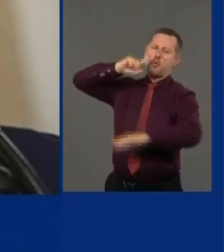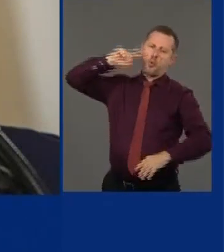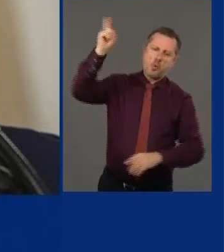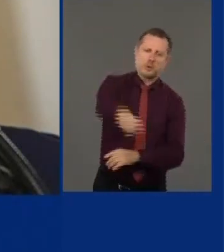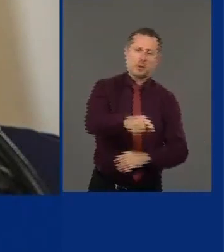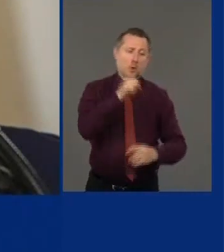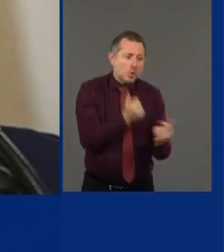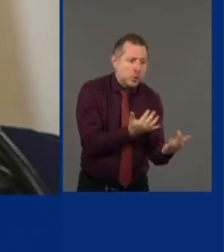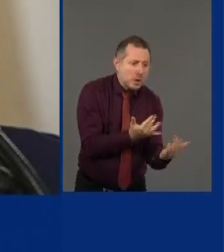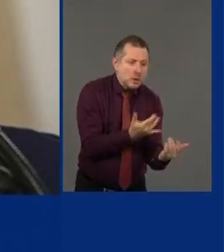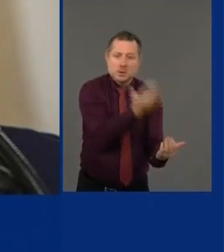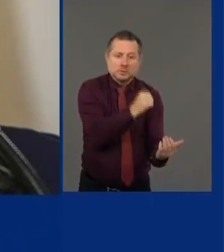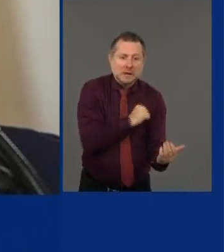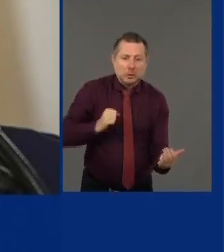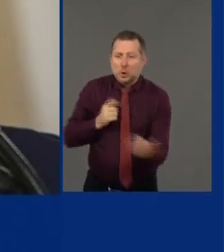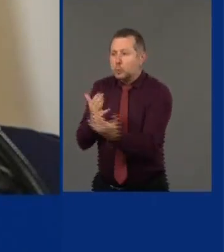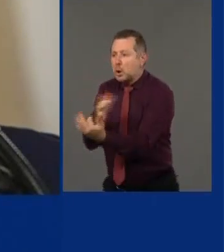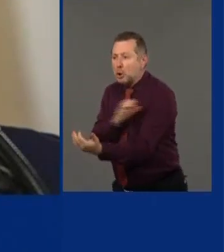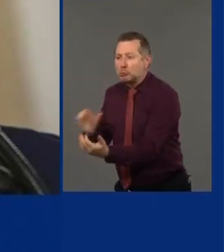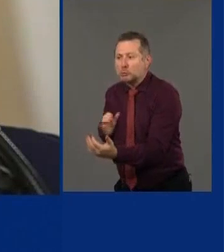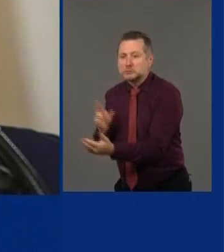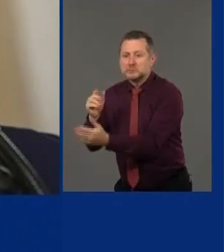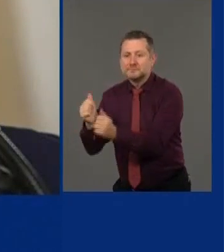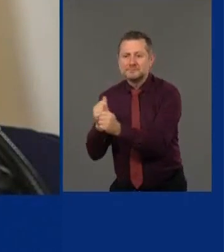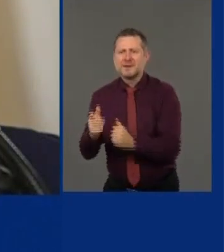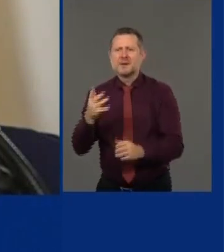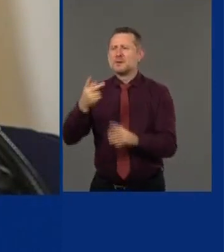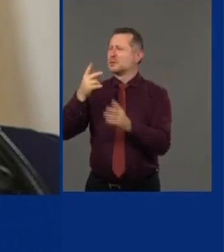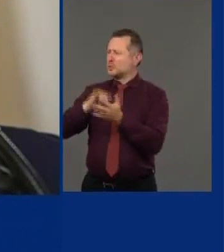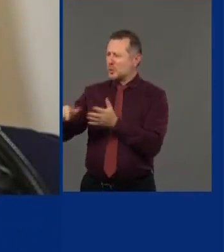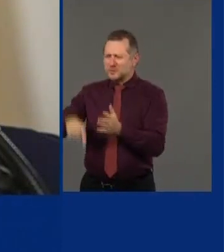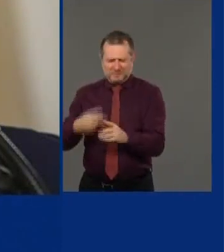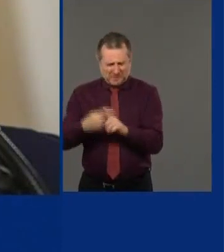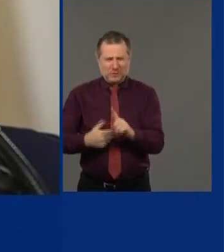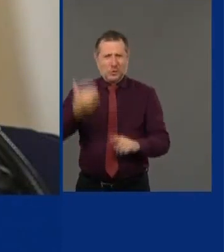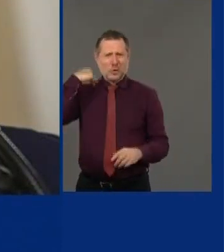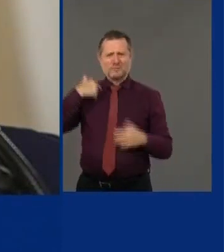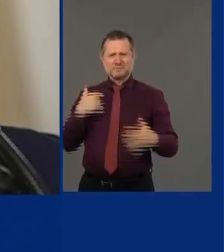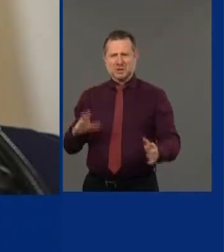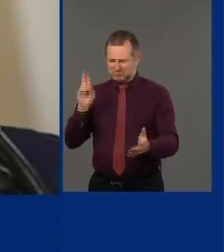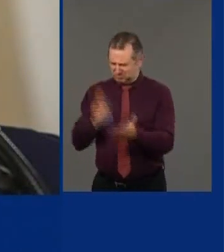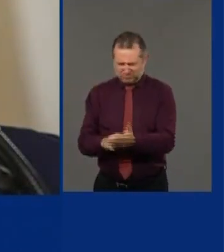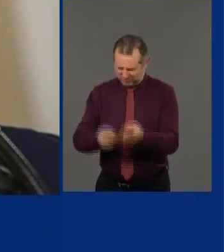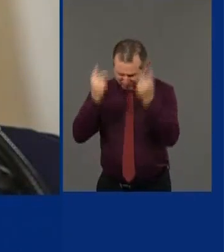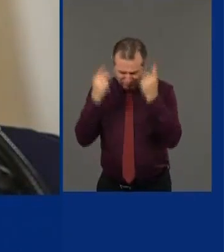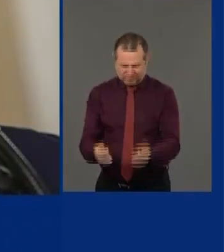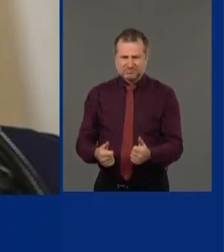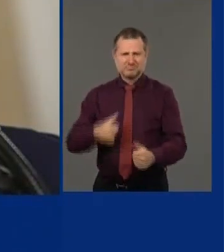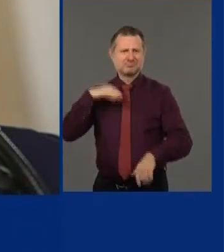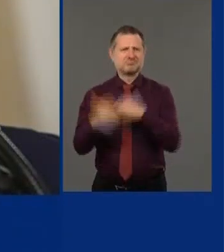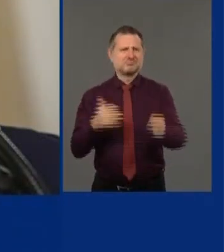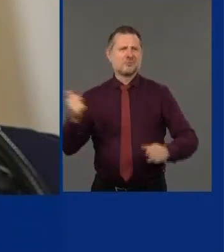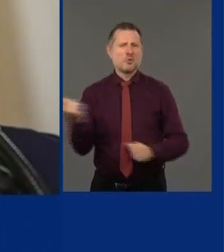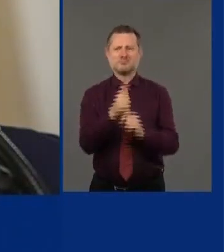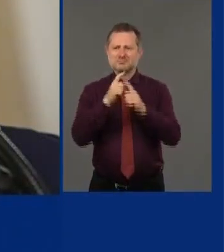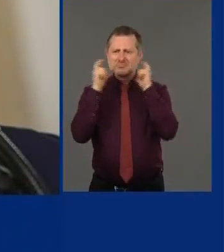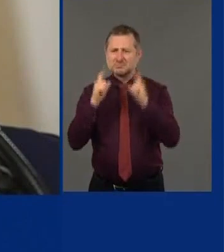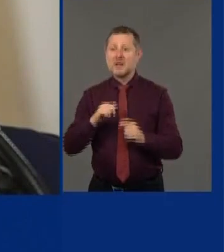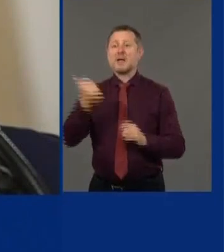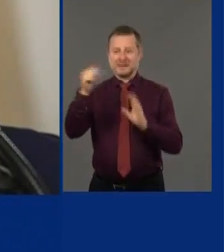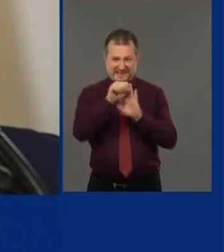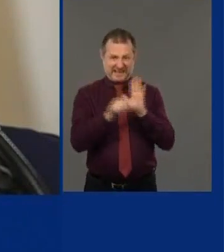saying wear a mask. We did it 2 months ago in this state. The other states are just starting